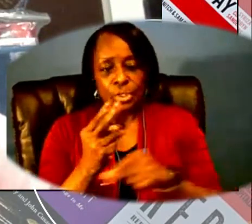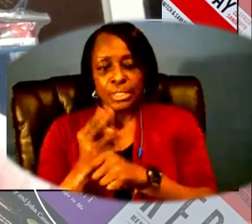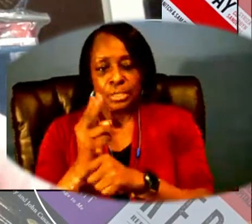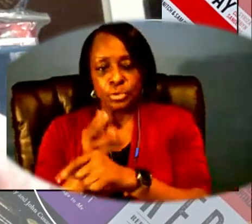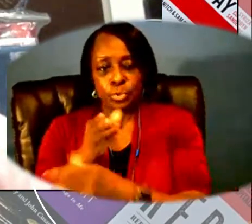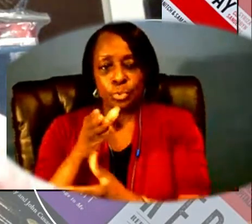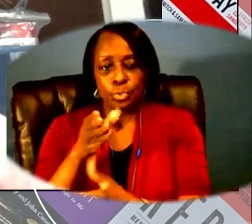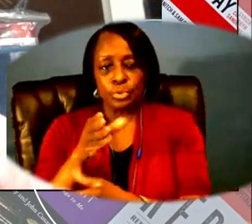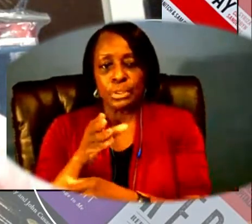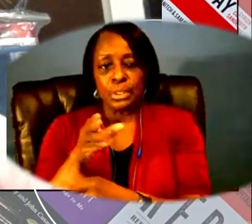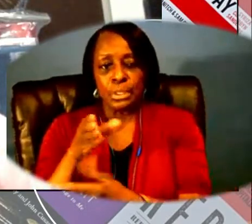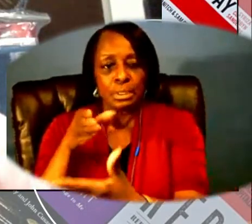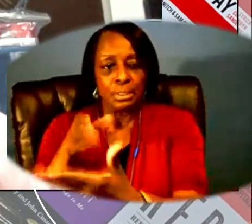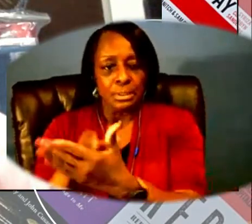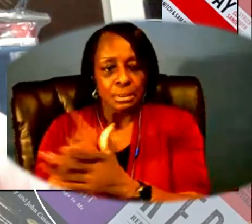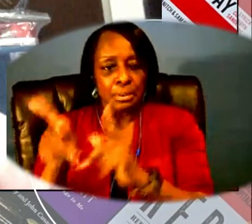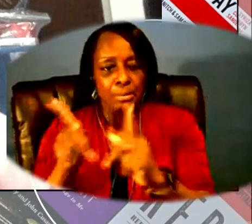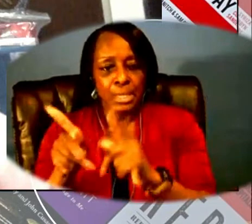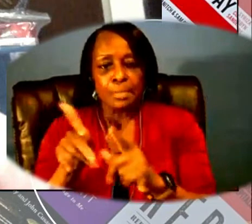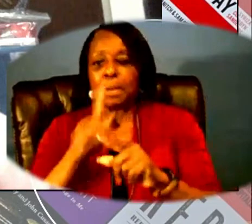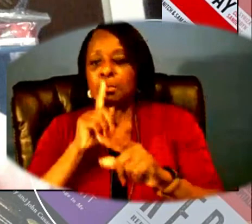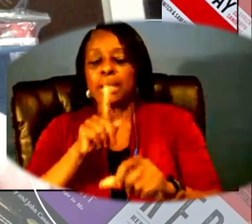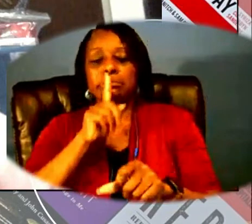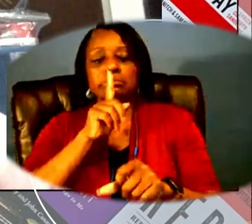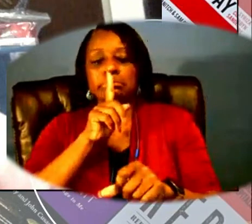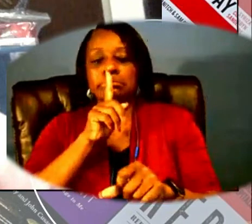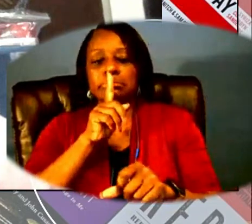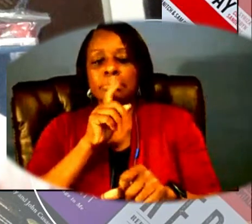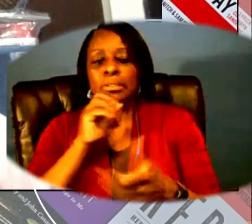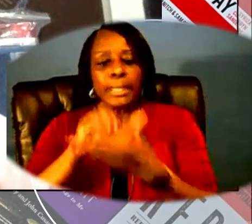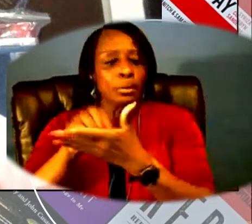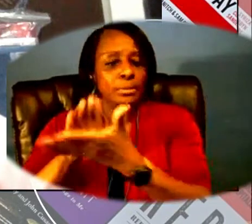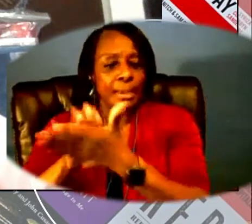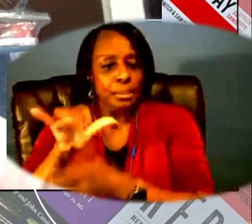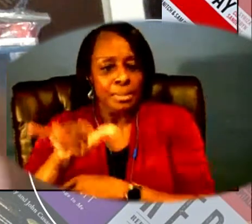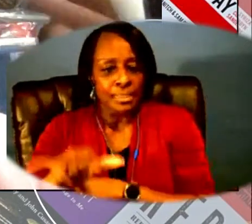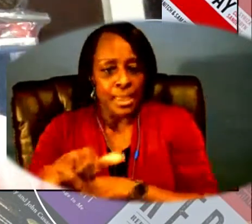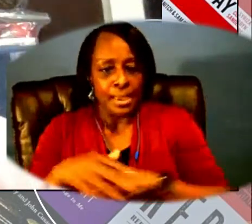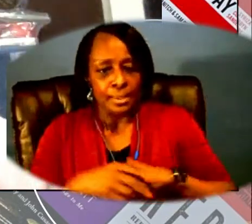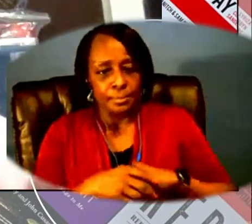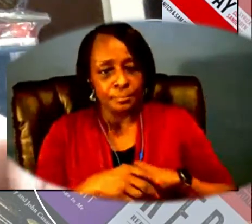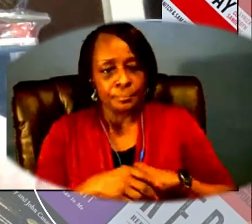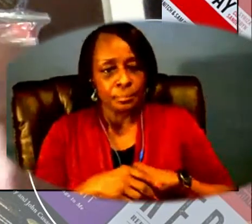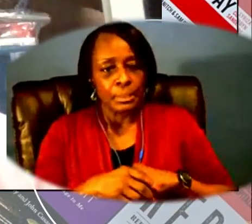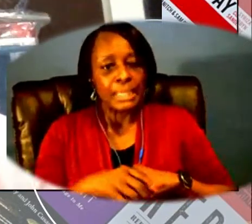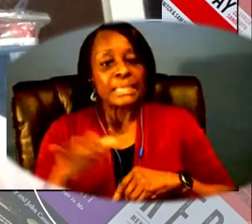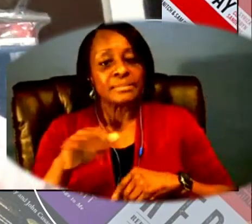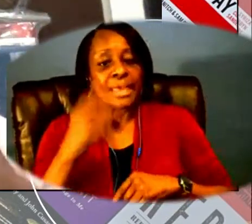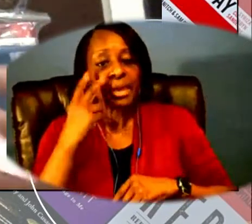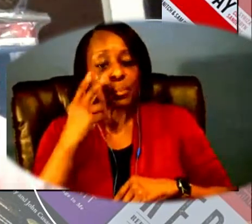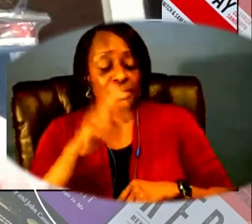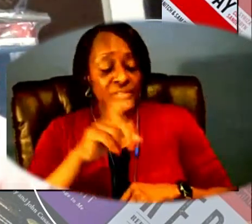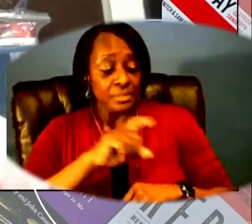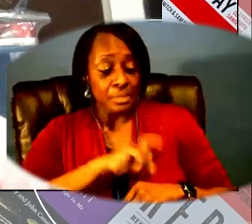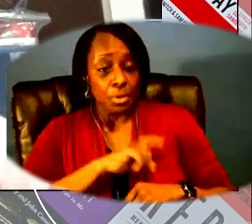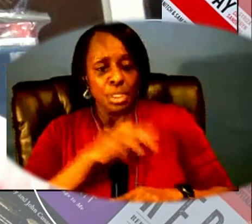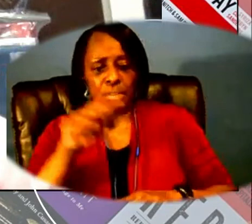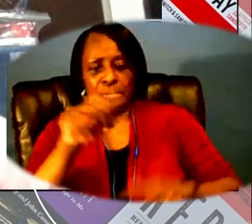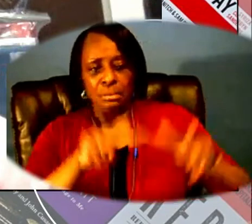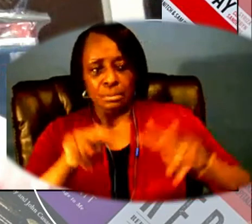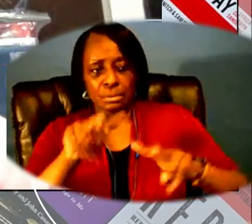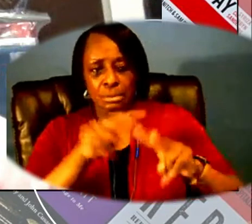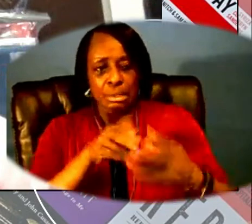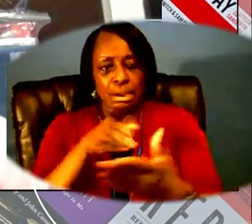in criminalizing undocumented folks. And so the same way that we're seeing police over policing in Black and Brown and Indigenous